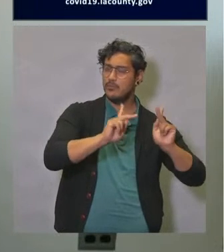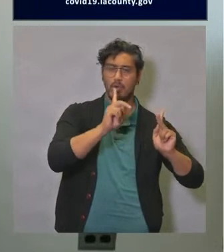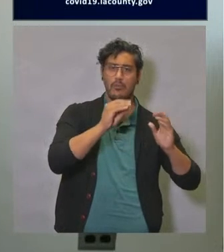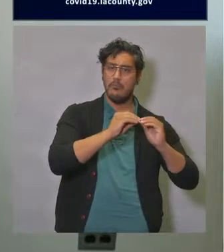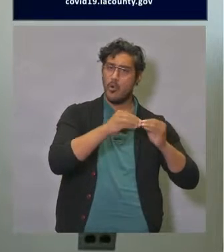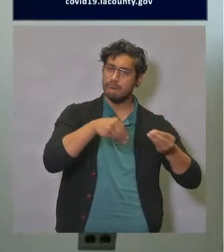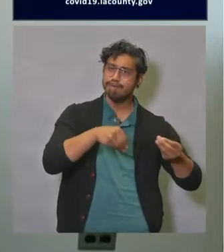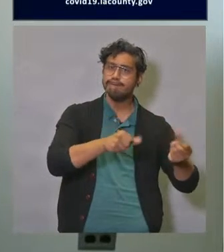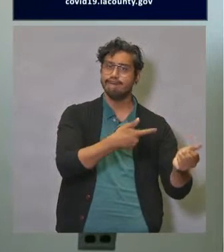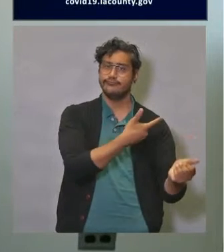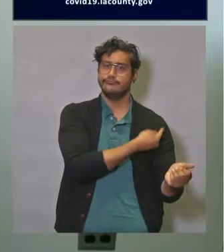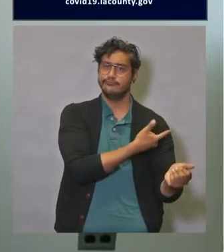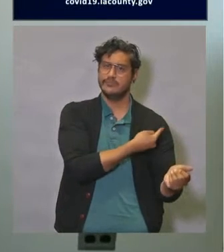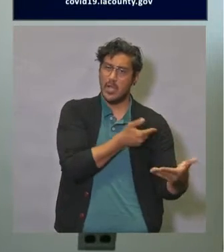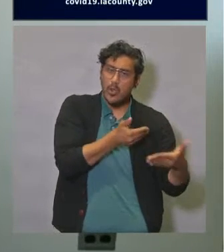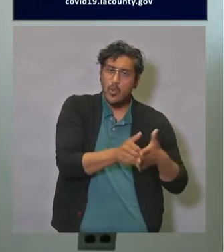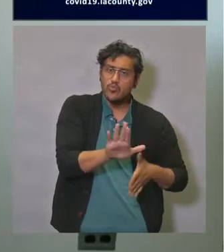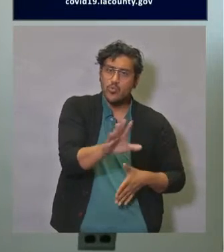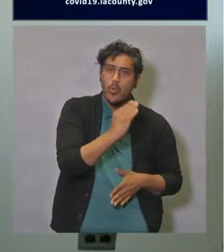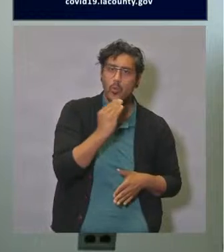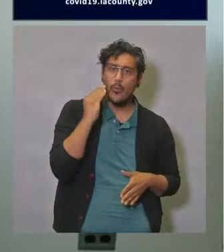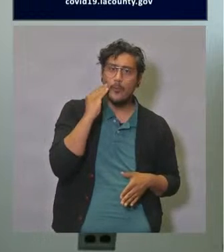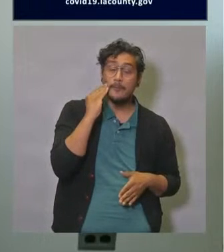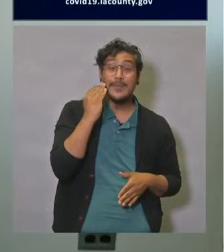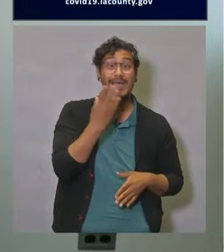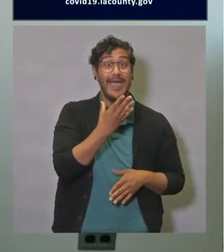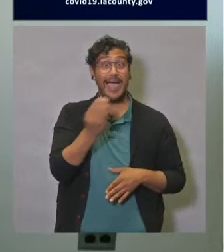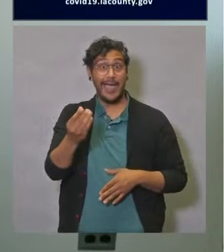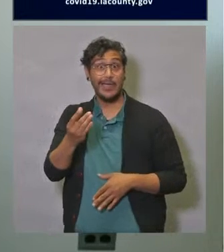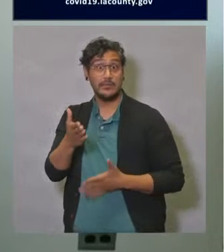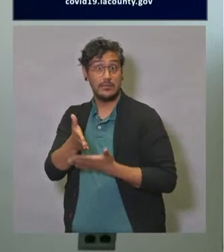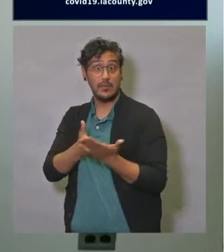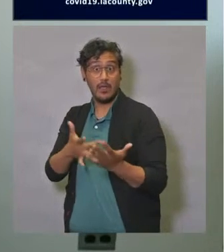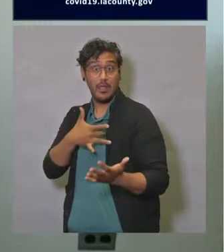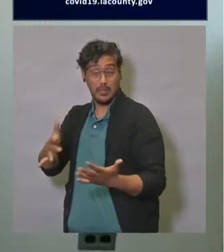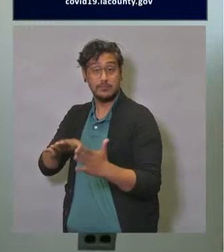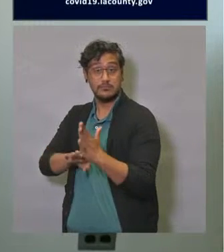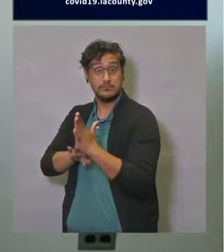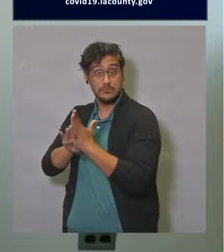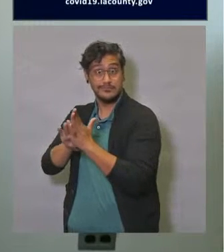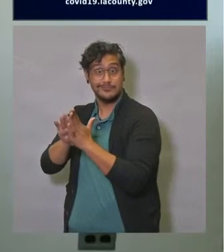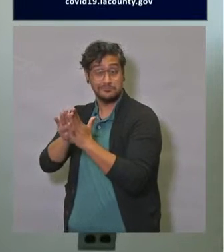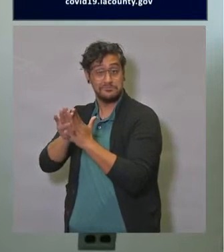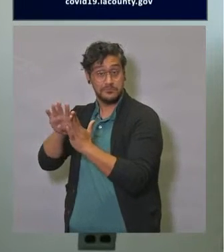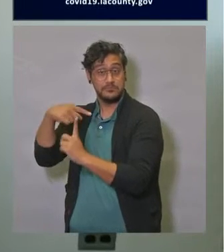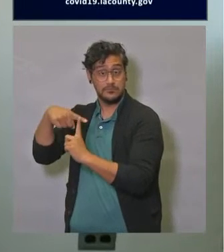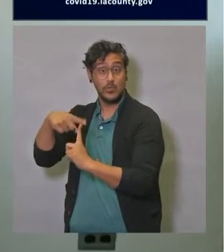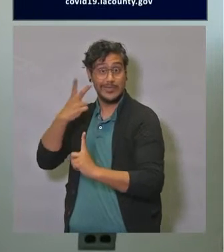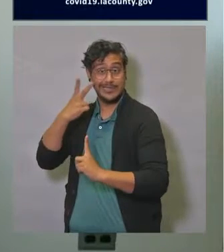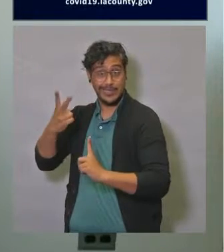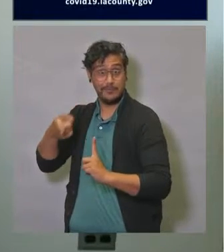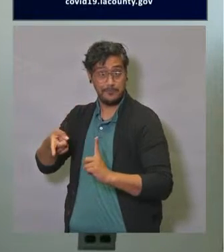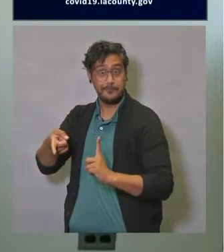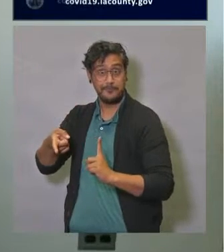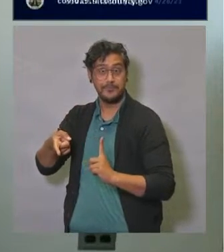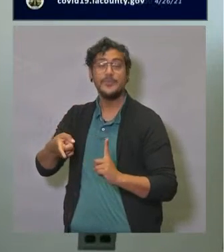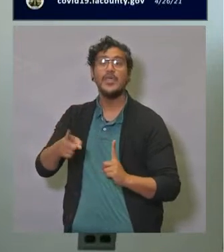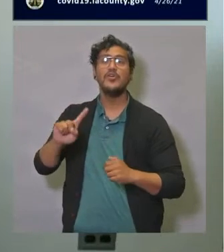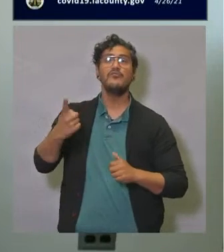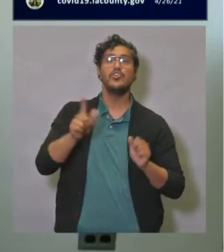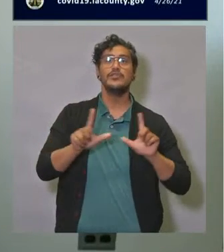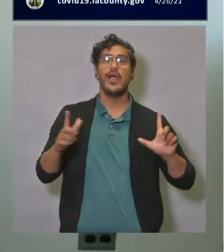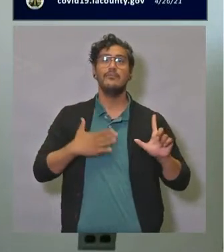to their homes, and some encouraging trends we're noticing among people hospitalized for COVID. I'll take the first